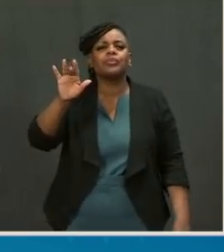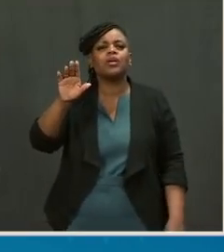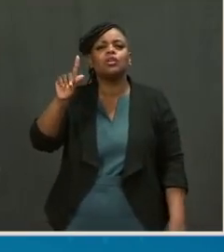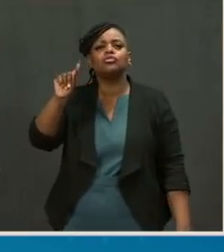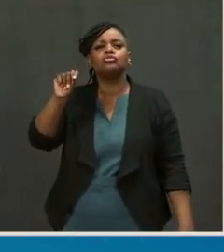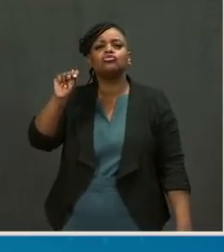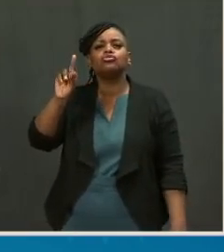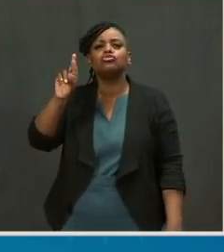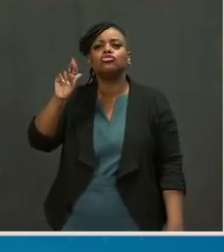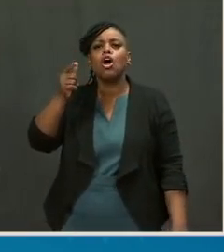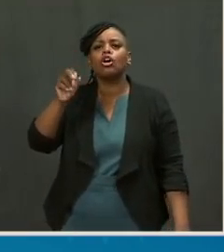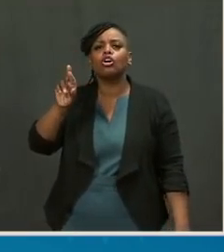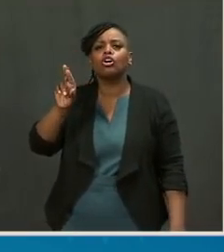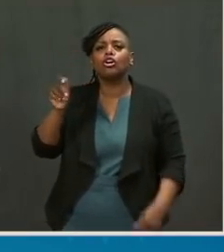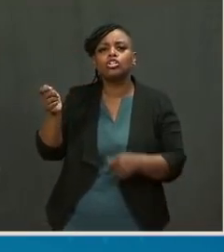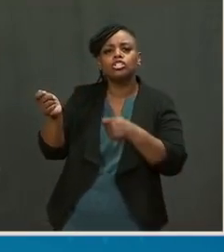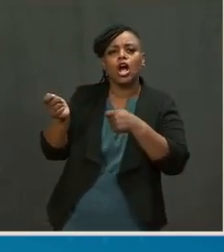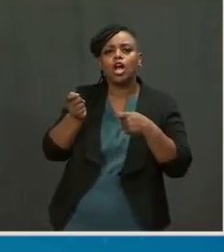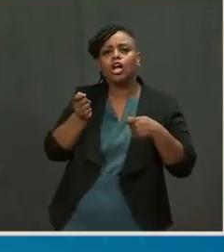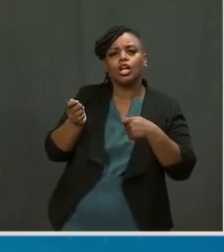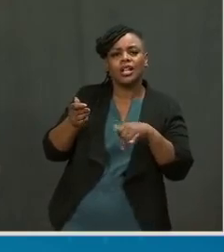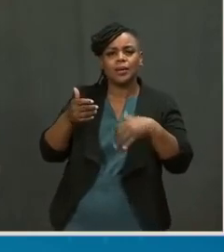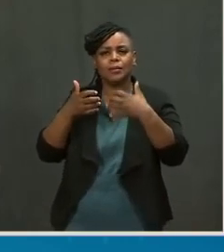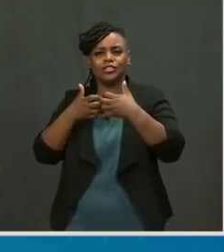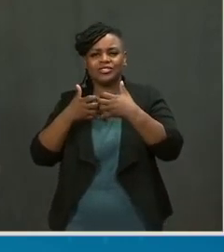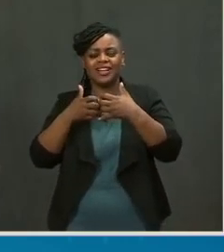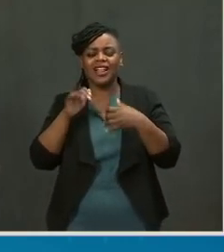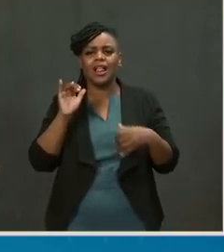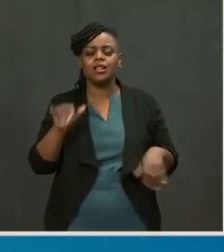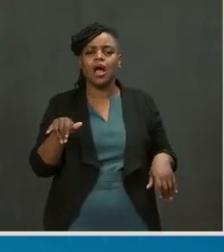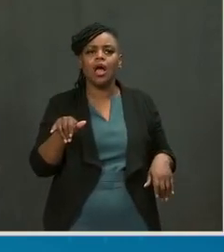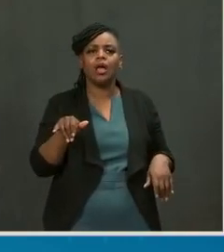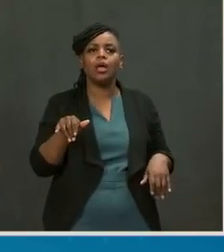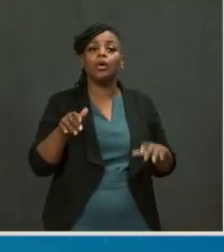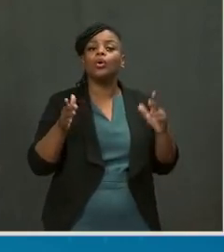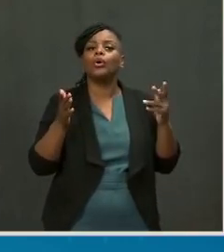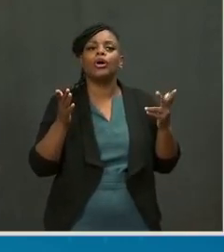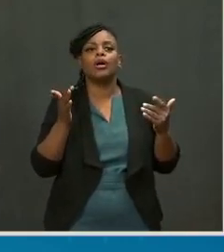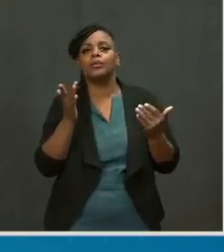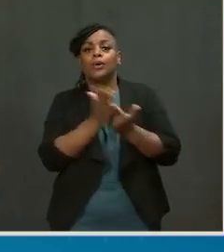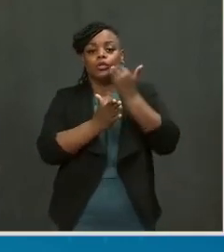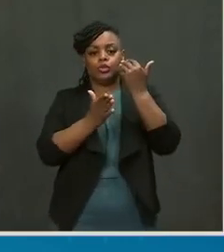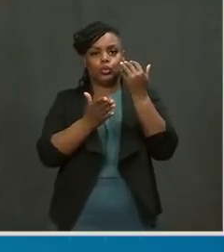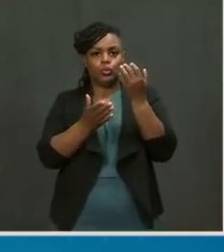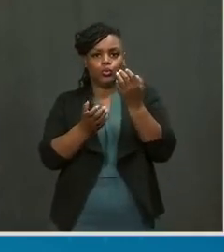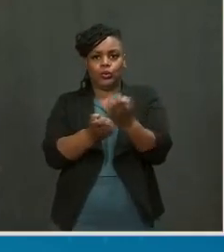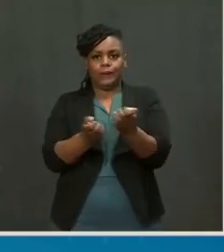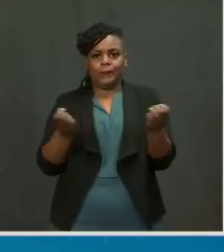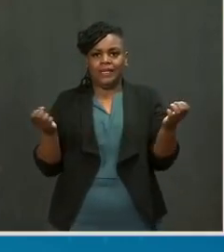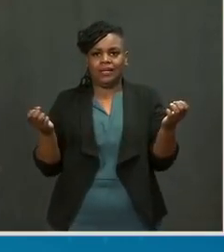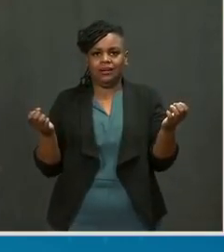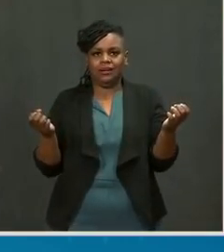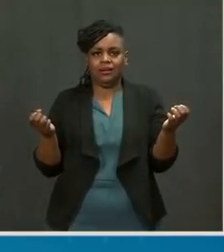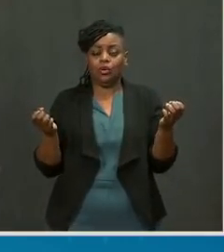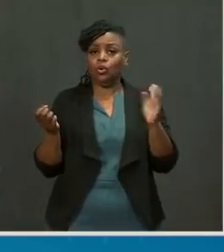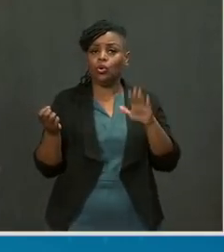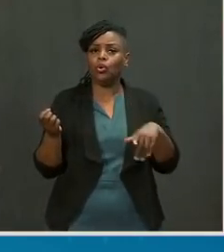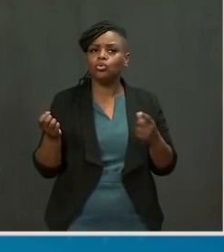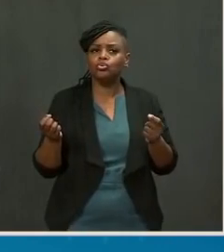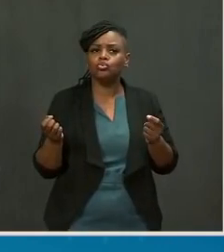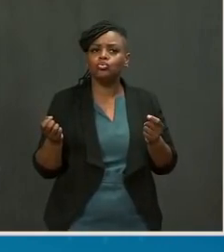tugger. That is some modern equipment that now allows you to tug these